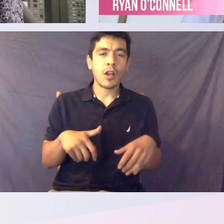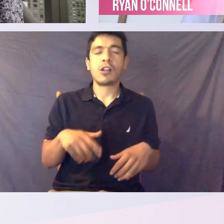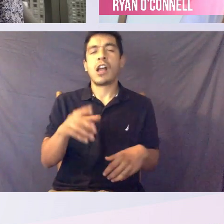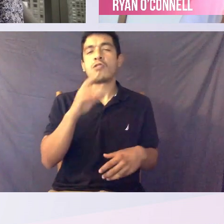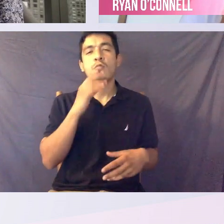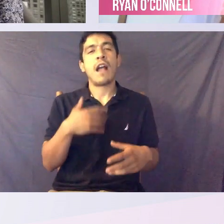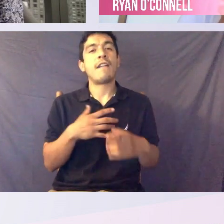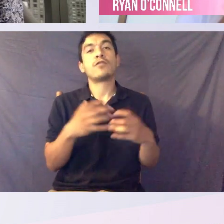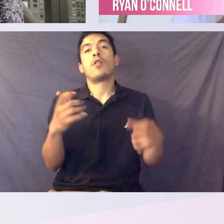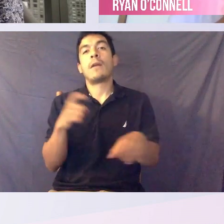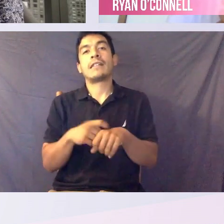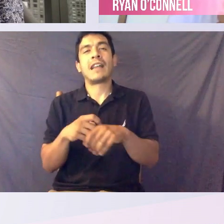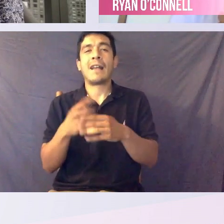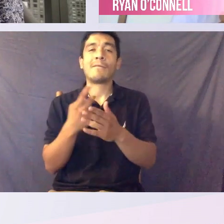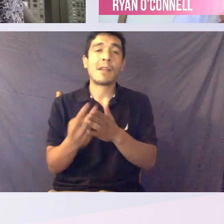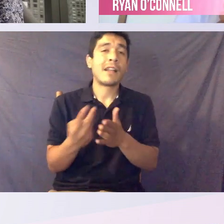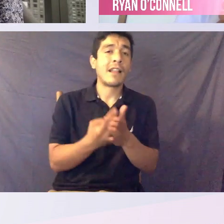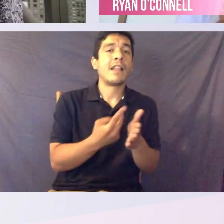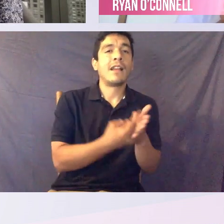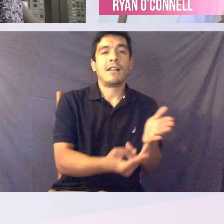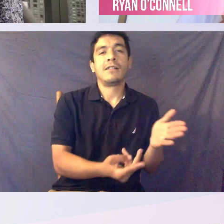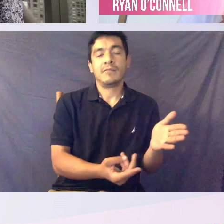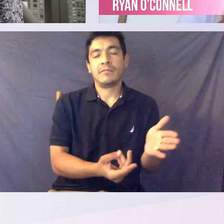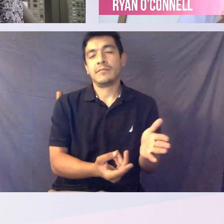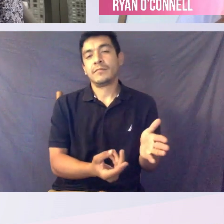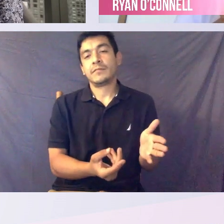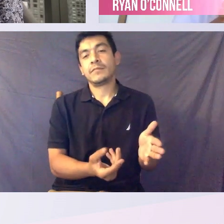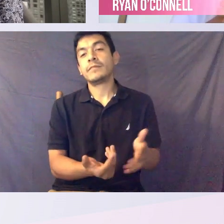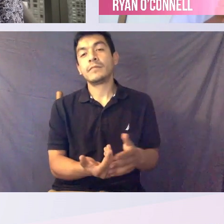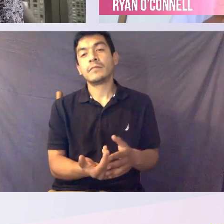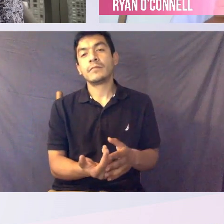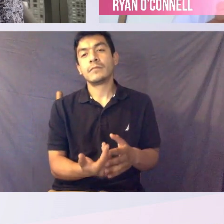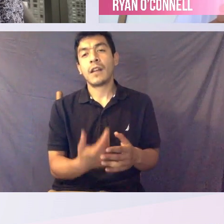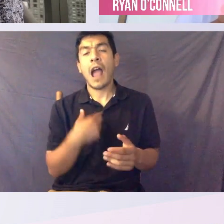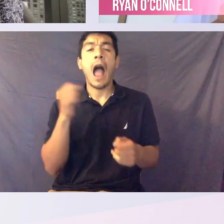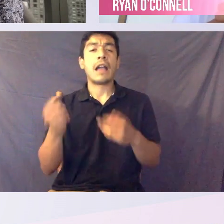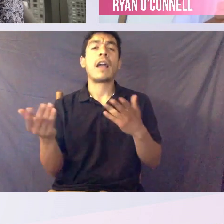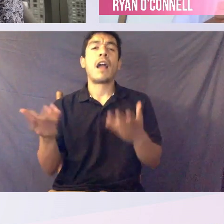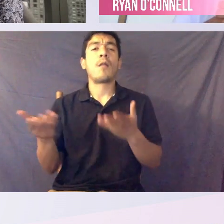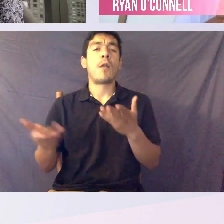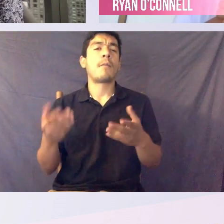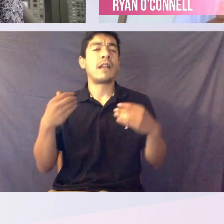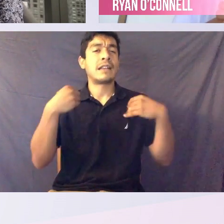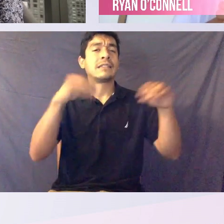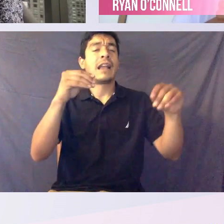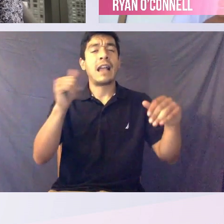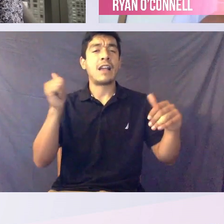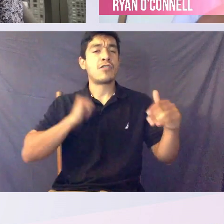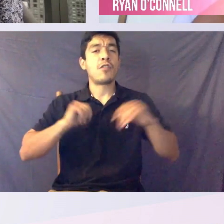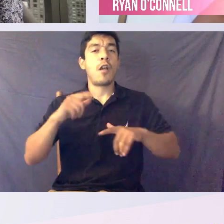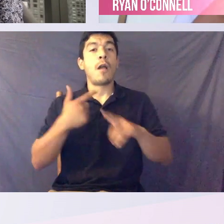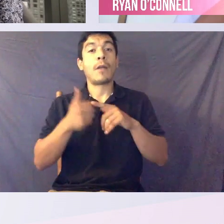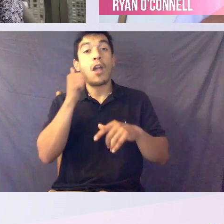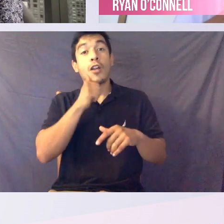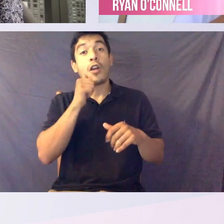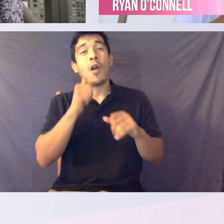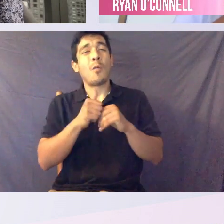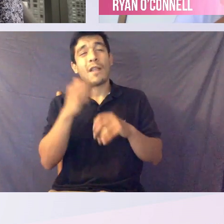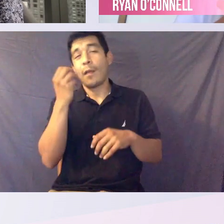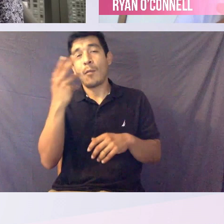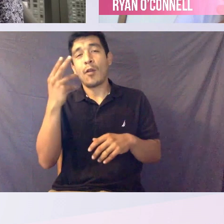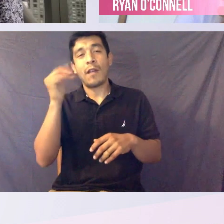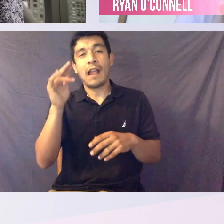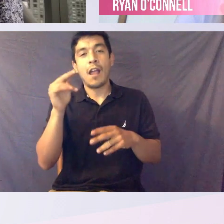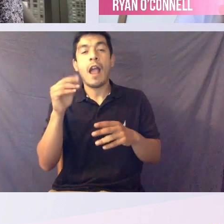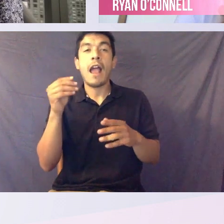time. Like, I mean, sure, like I could probably like go sell a show about a girl with magical bangs to ABC and buy my house in Malibu,